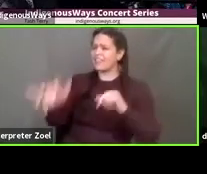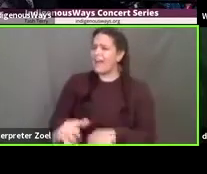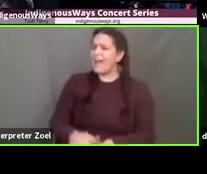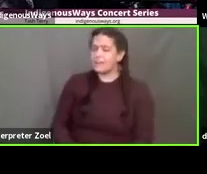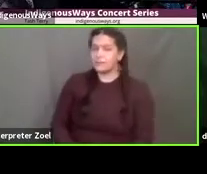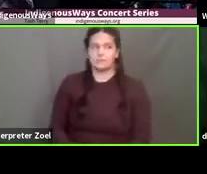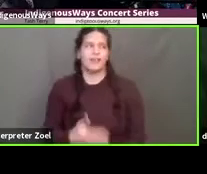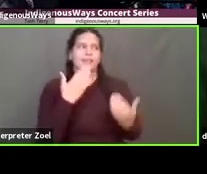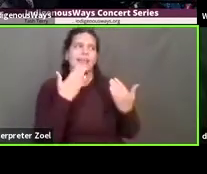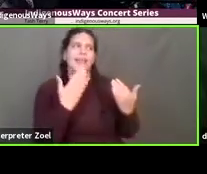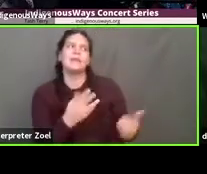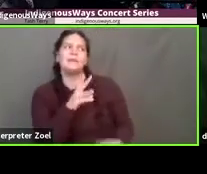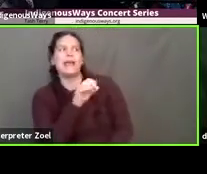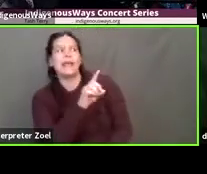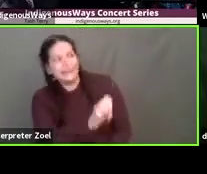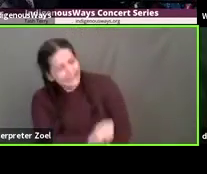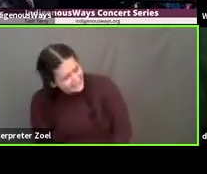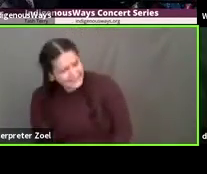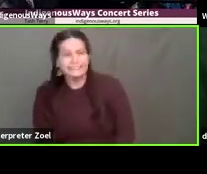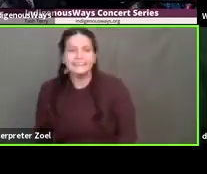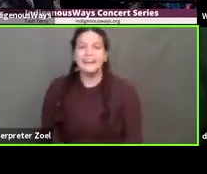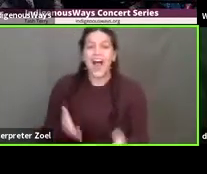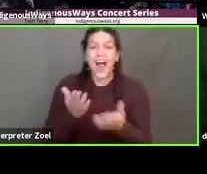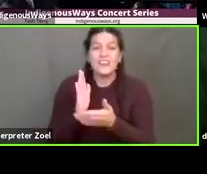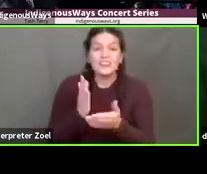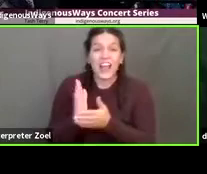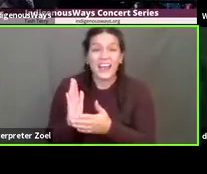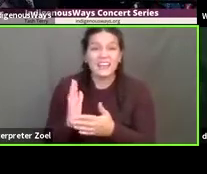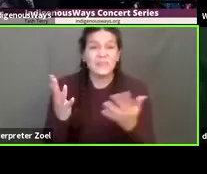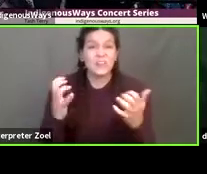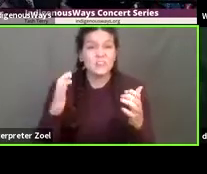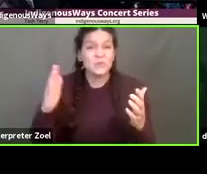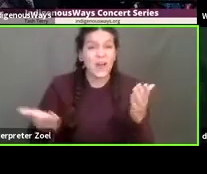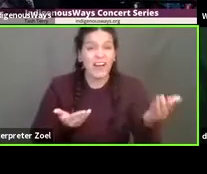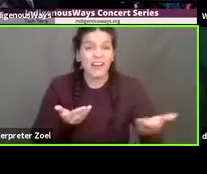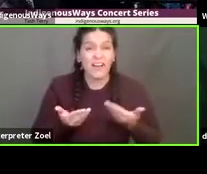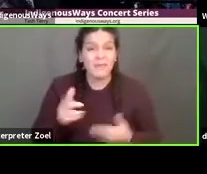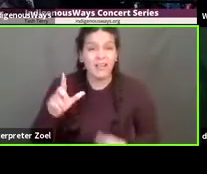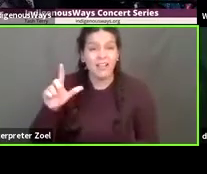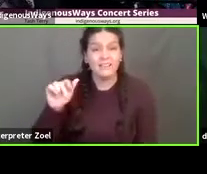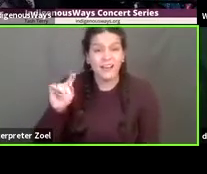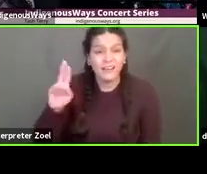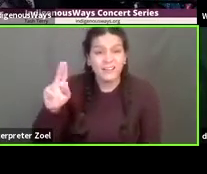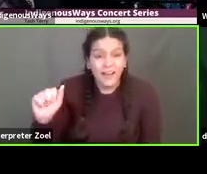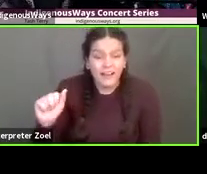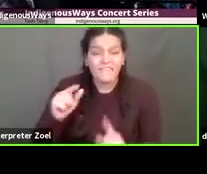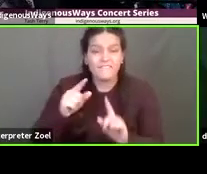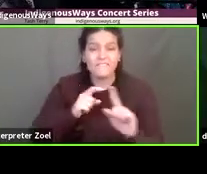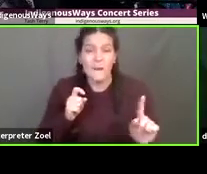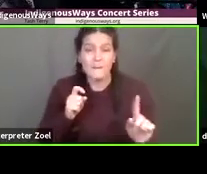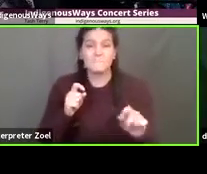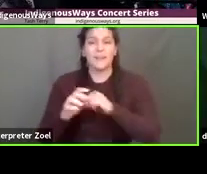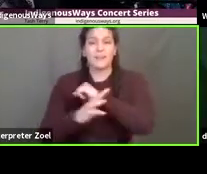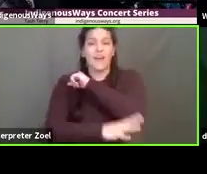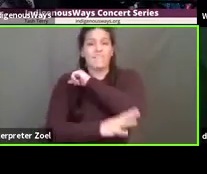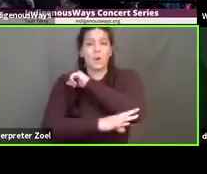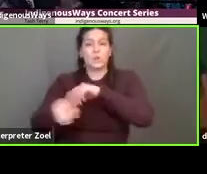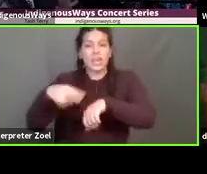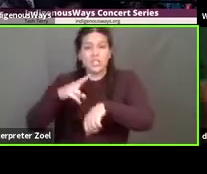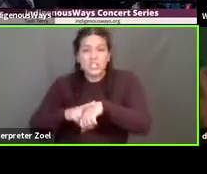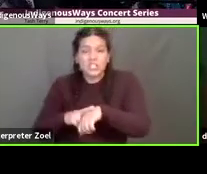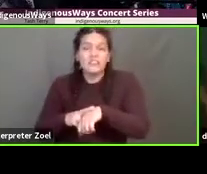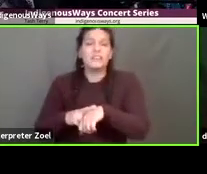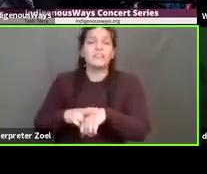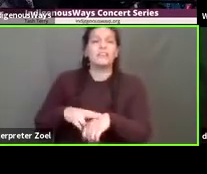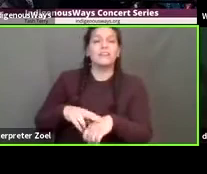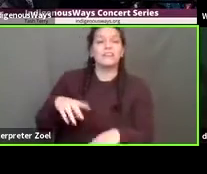Wayne. Thank you. All right. Well, we'd like to welcome Latanya from the Navajo Nation, Dene College, and Dusty. Would you all